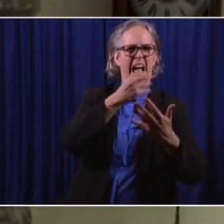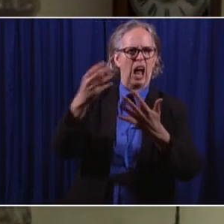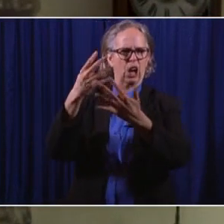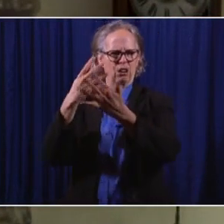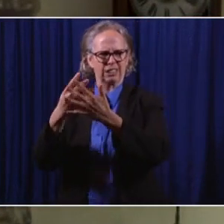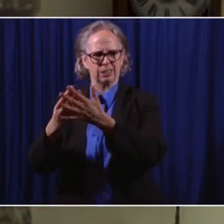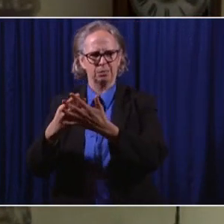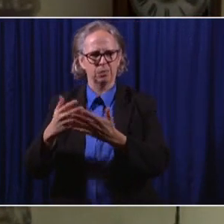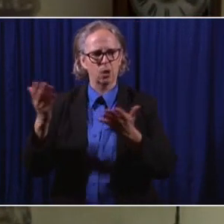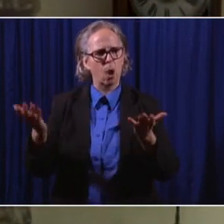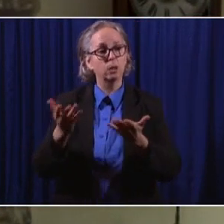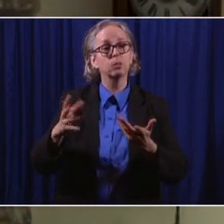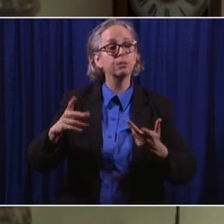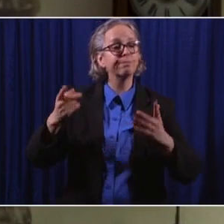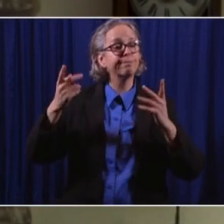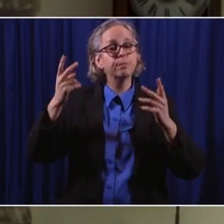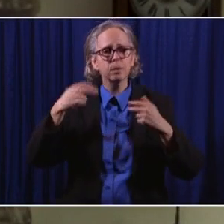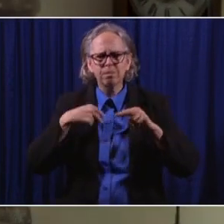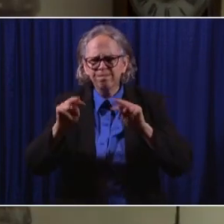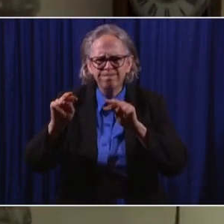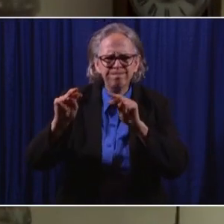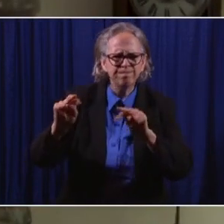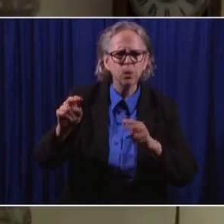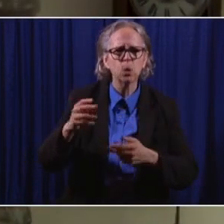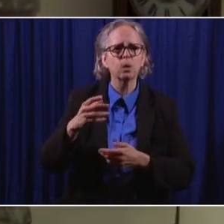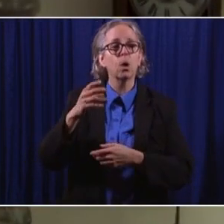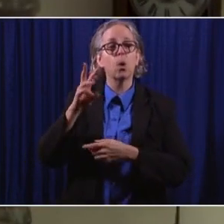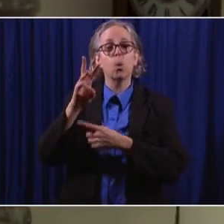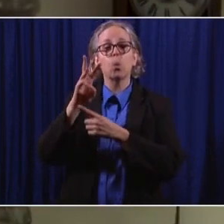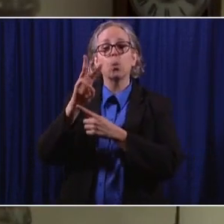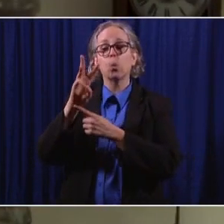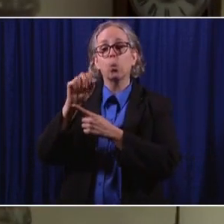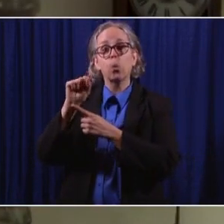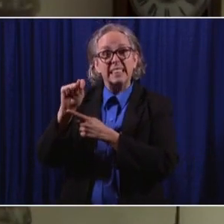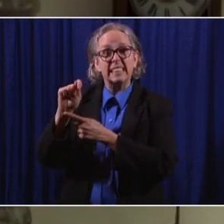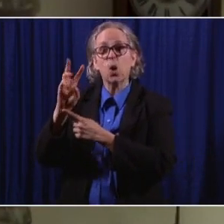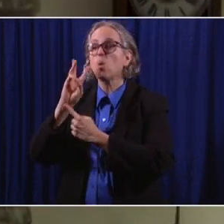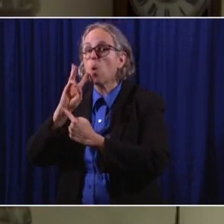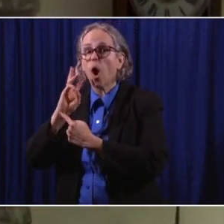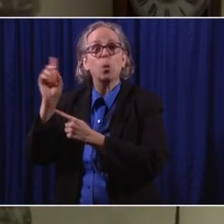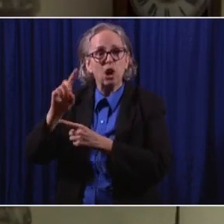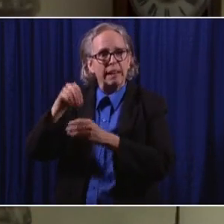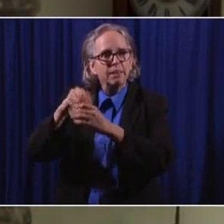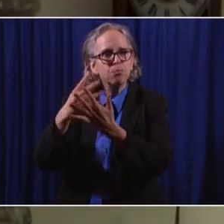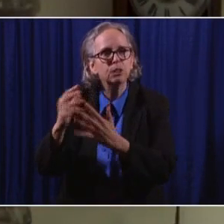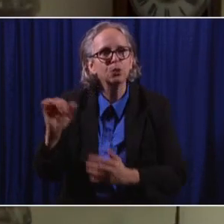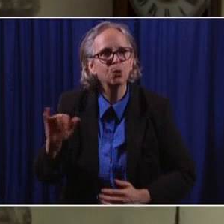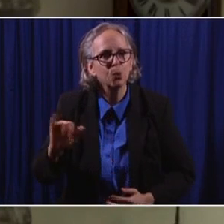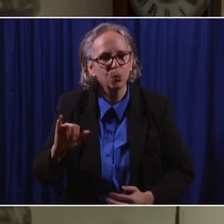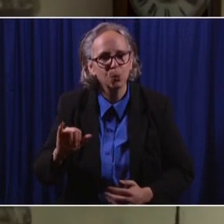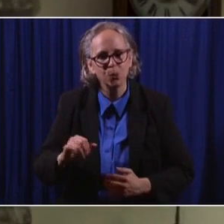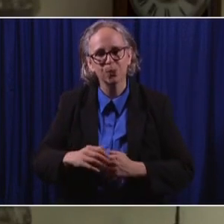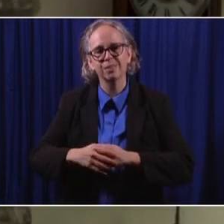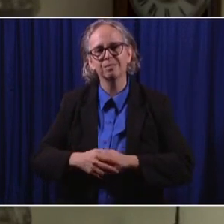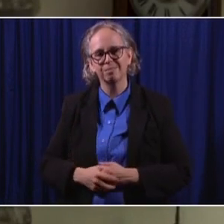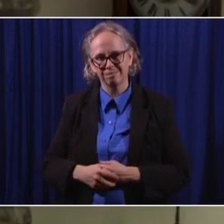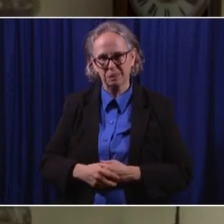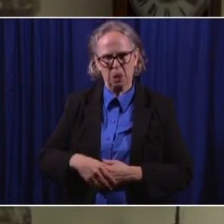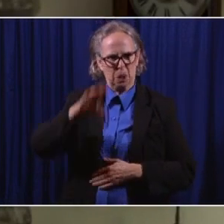monitoring at Ohio's prisons. We've talked many times about how challenging it can be to prevent spread in